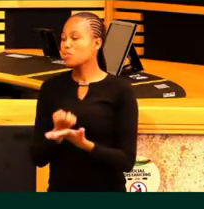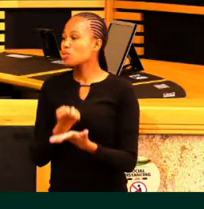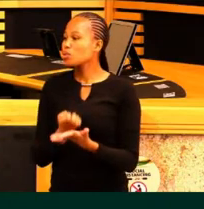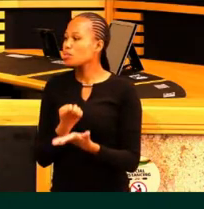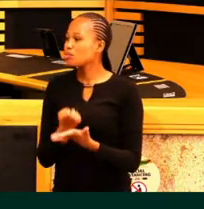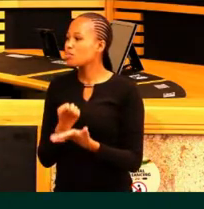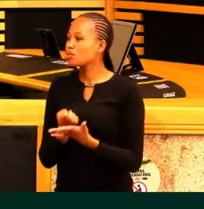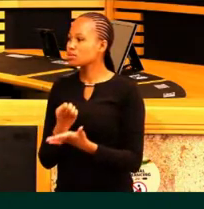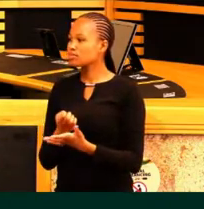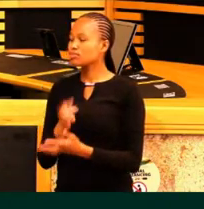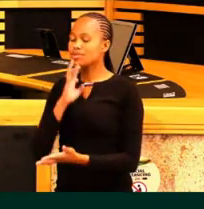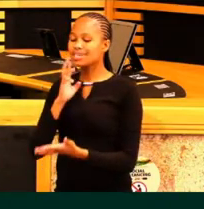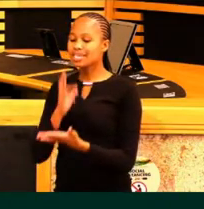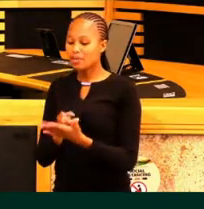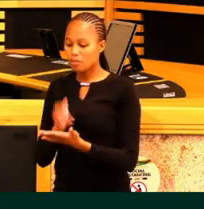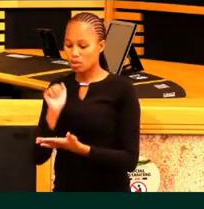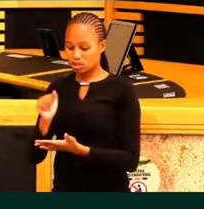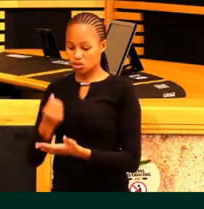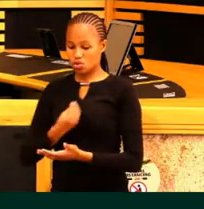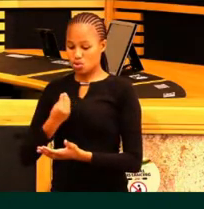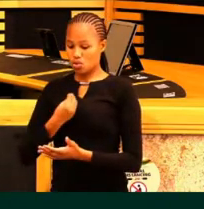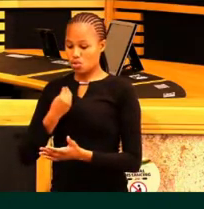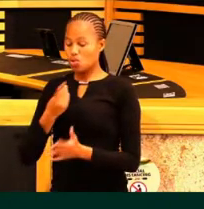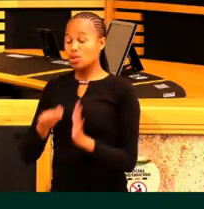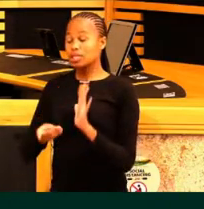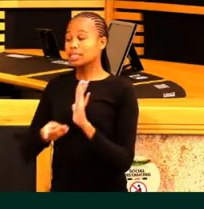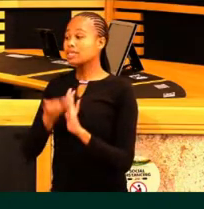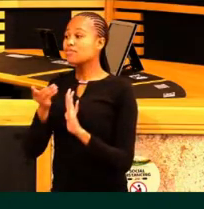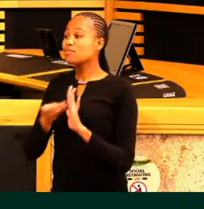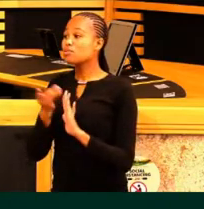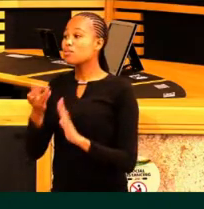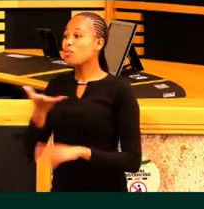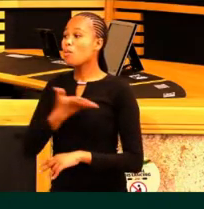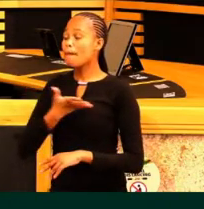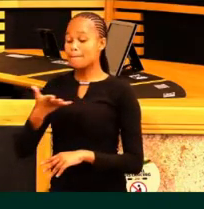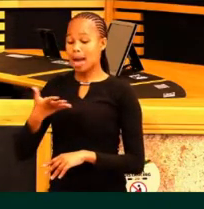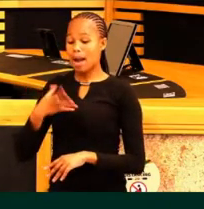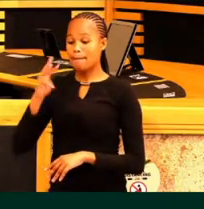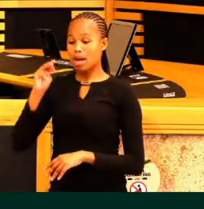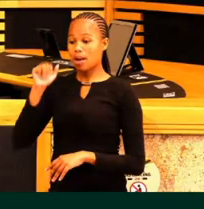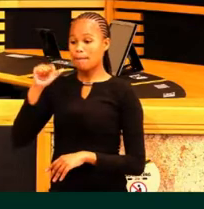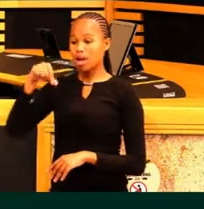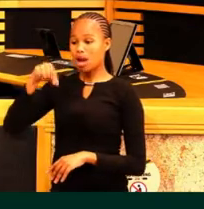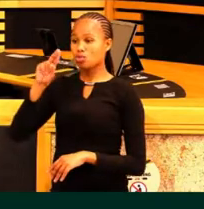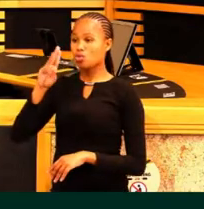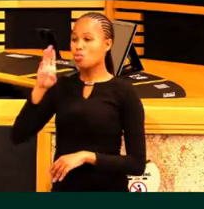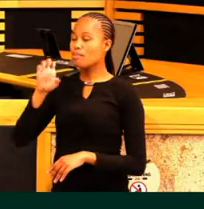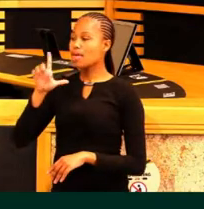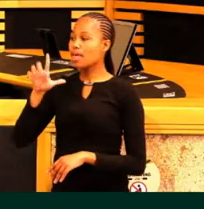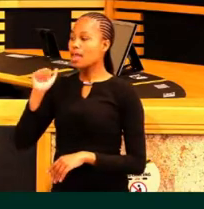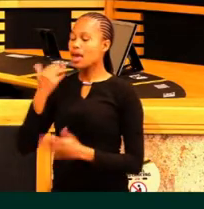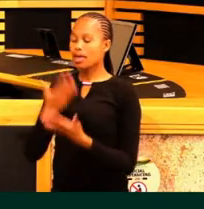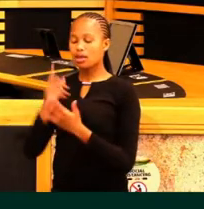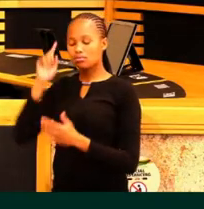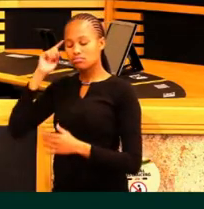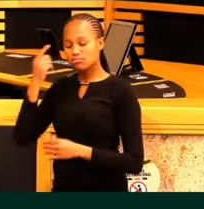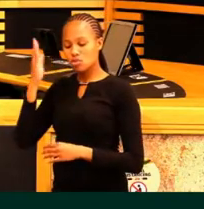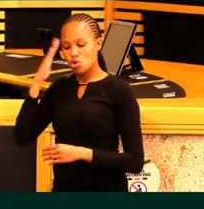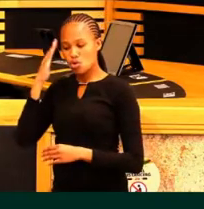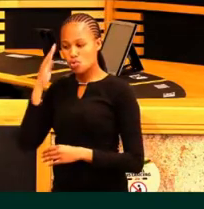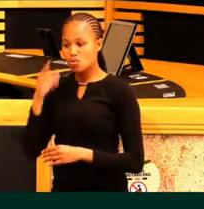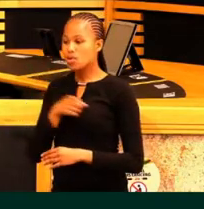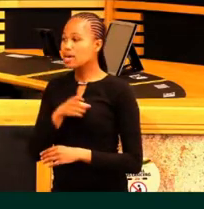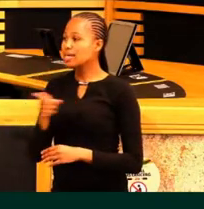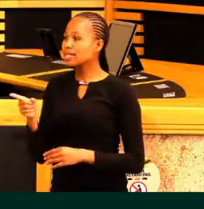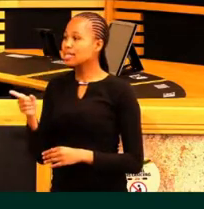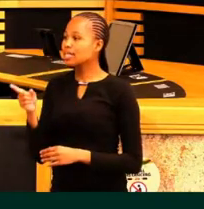effective response to Youth Development and machinery umella would take into consideration and note that these were the